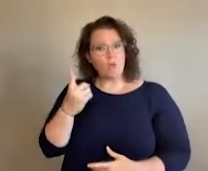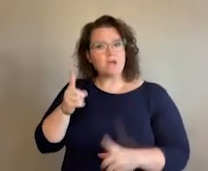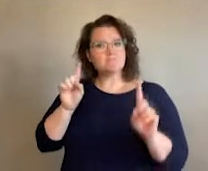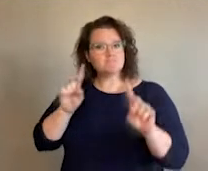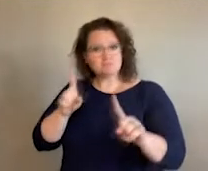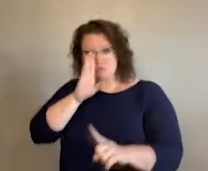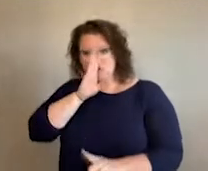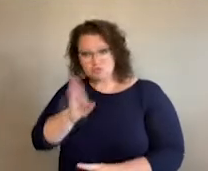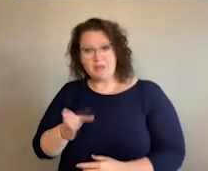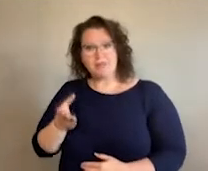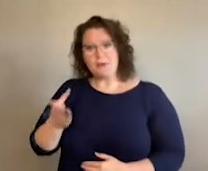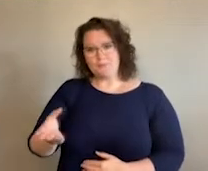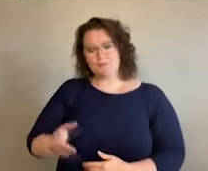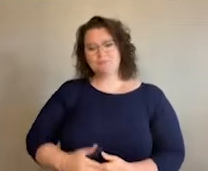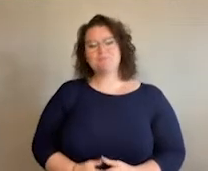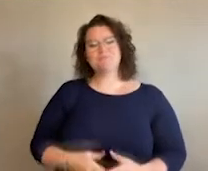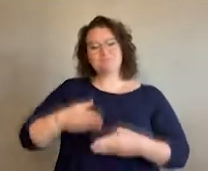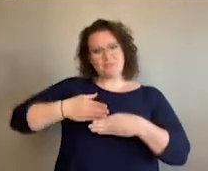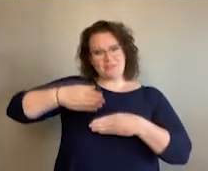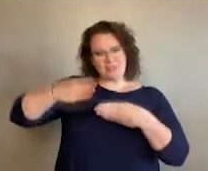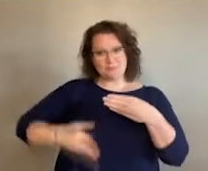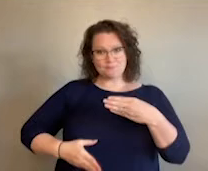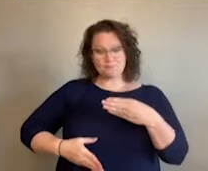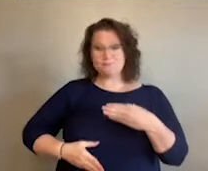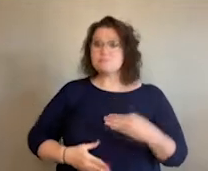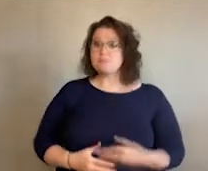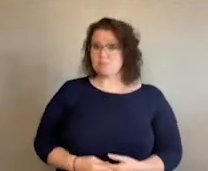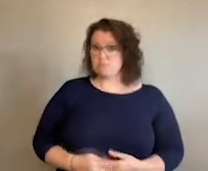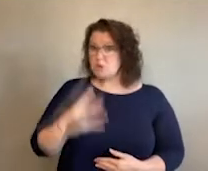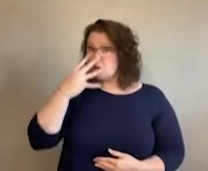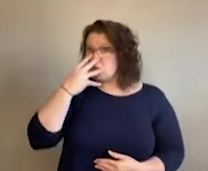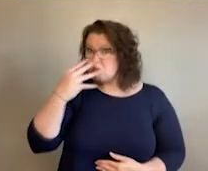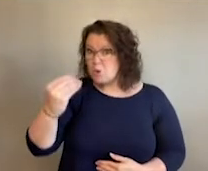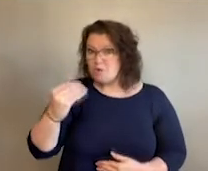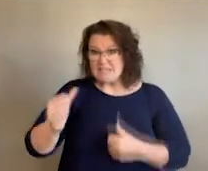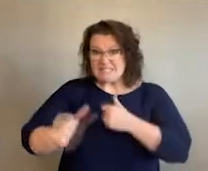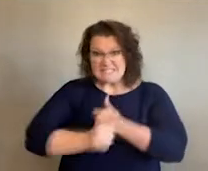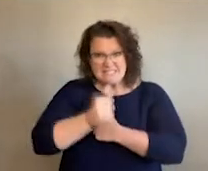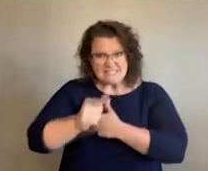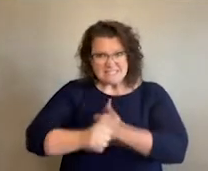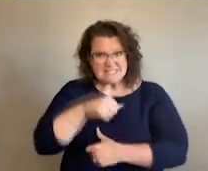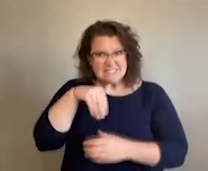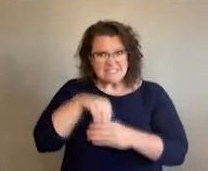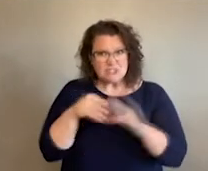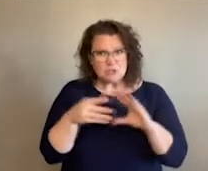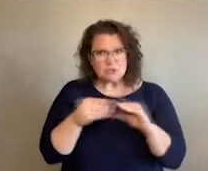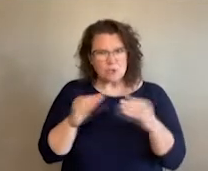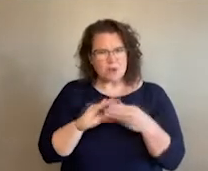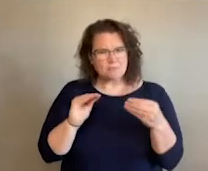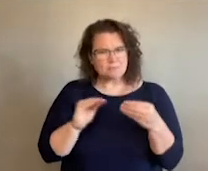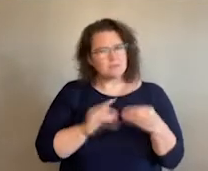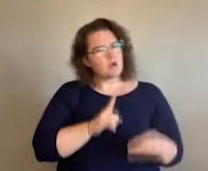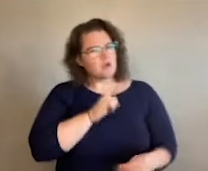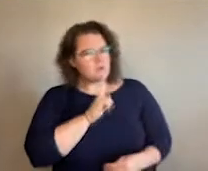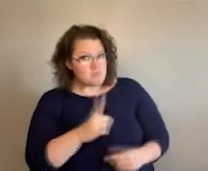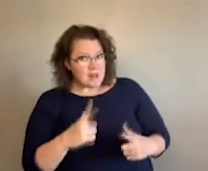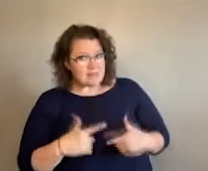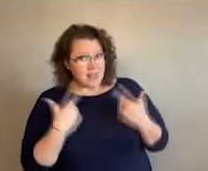The end. Now in that story, the wolf was very dangerous. But in real life,